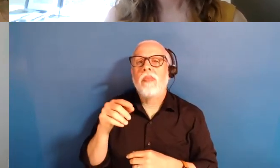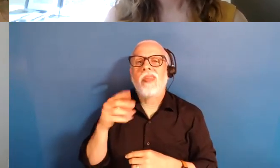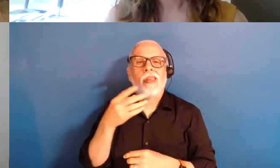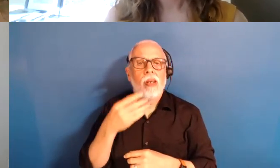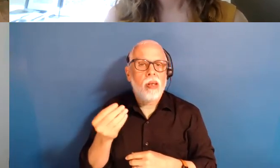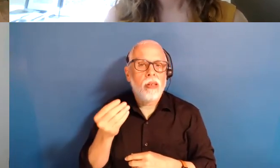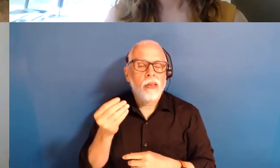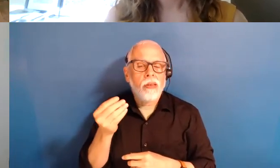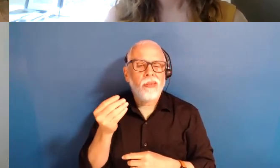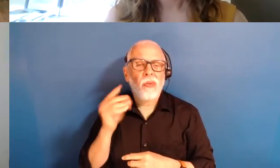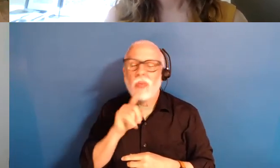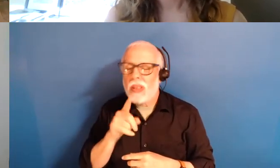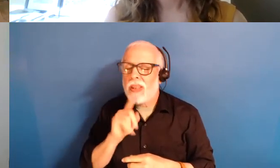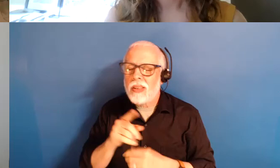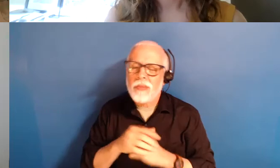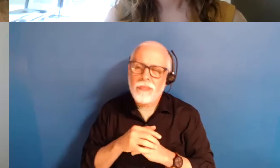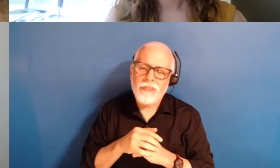And again, I think